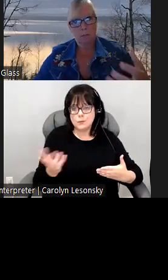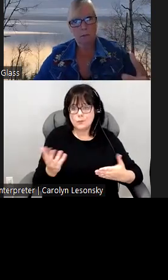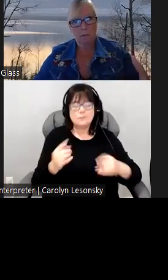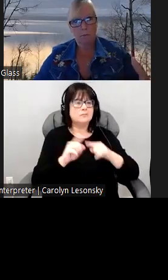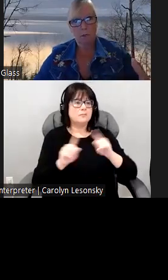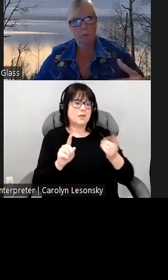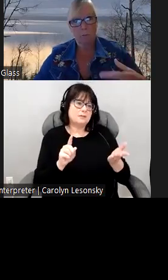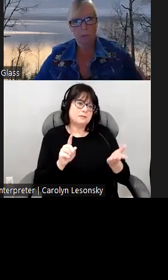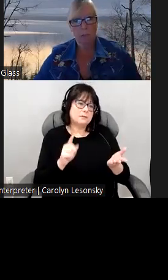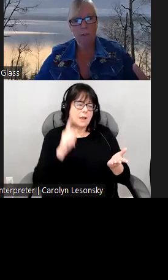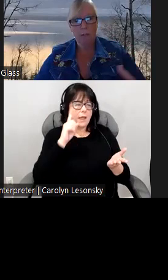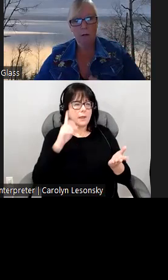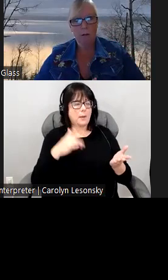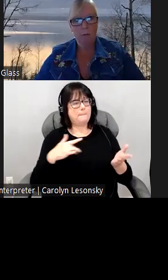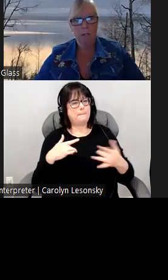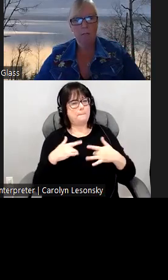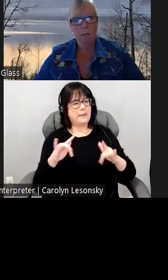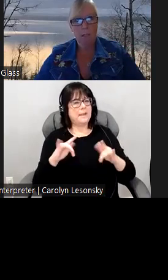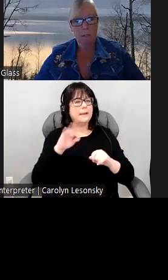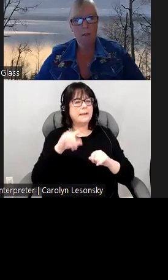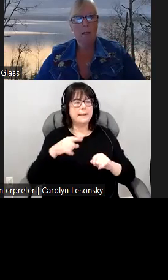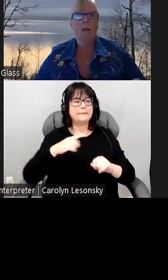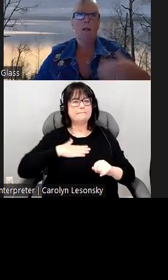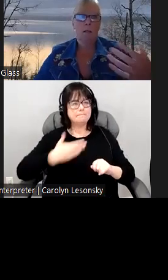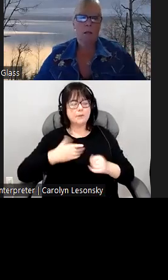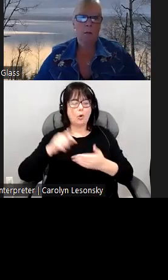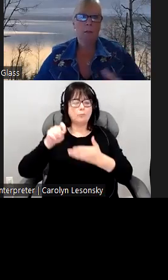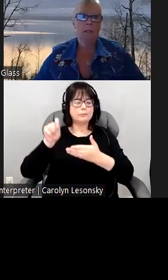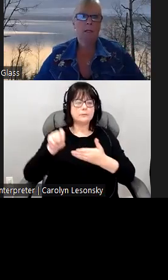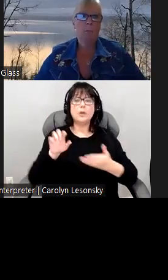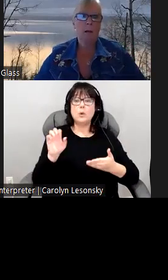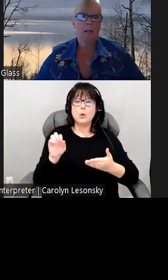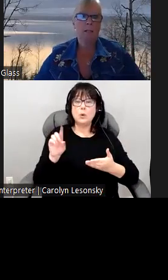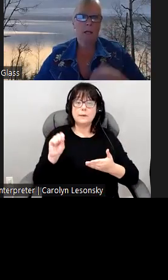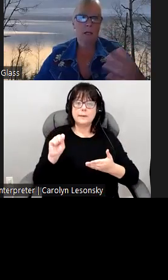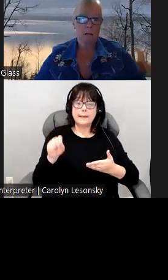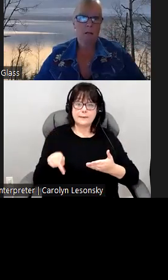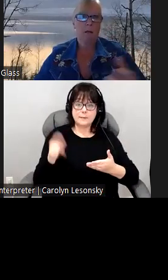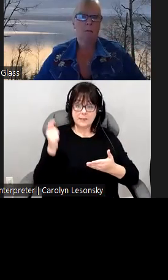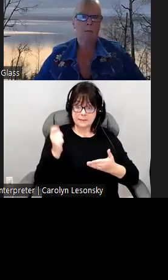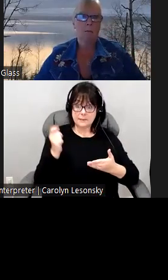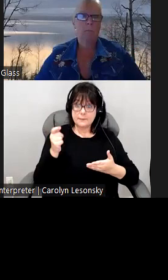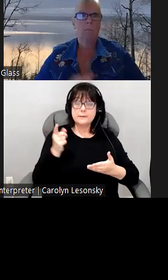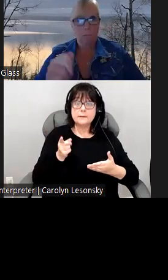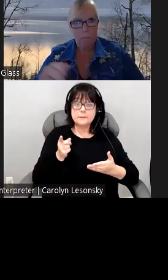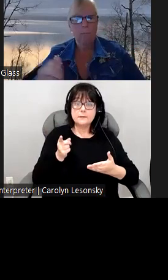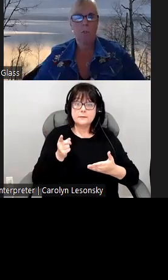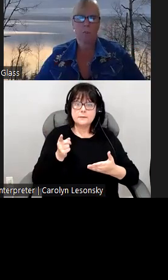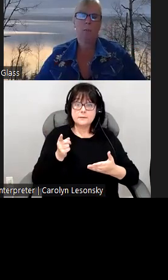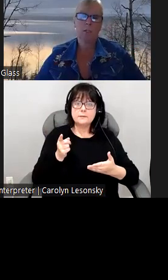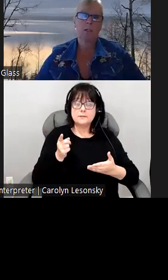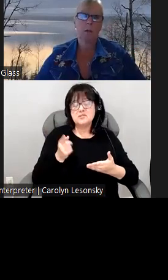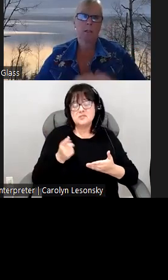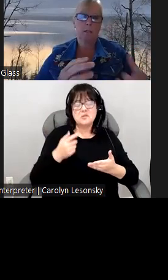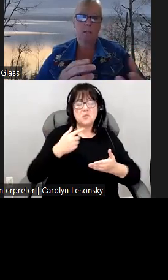checked off on their form or revealed that they are on ODSP, then we would likely go back and say, you should